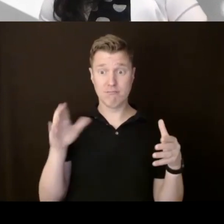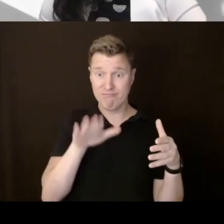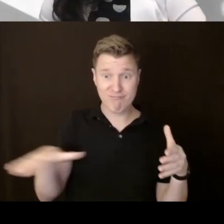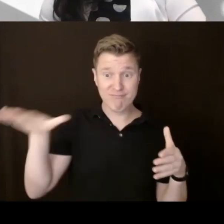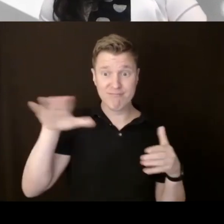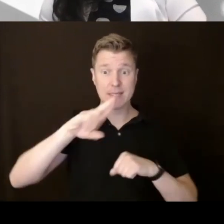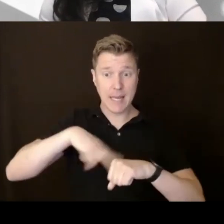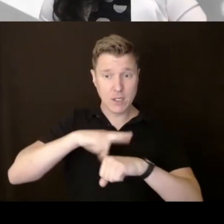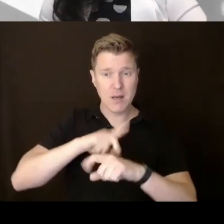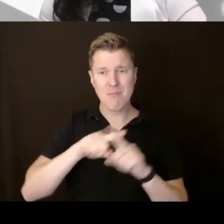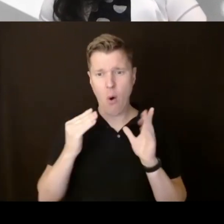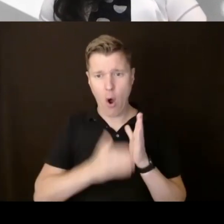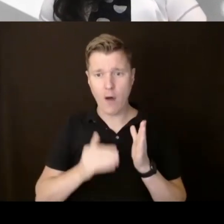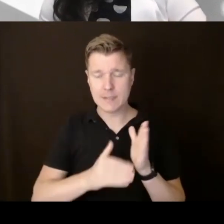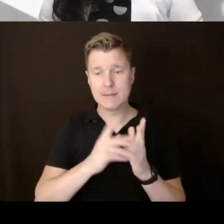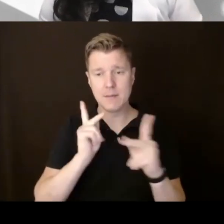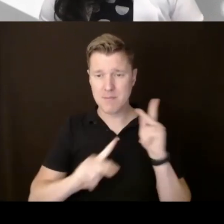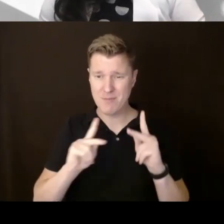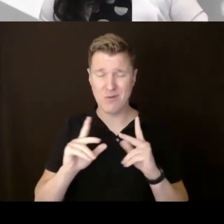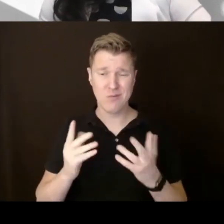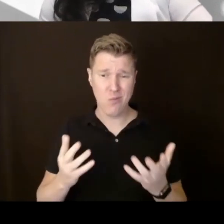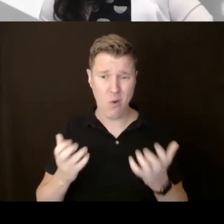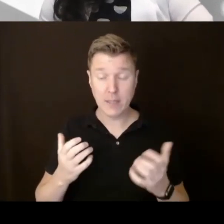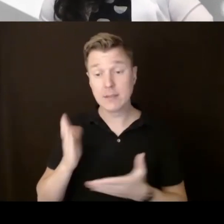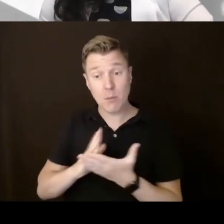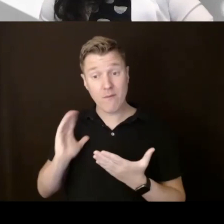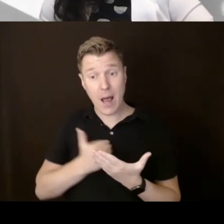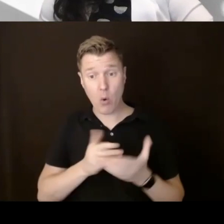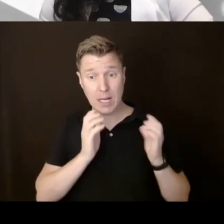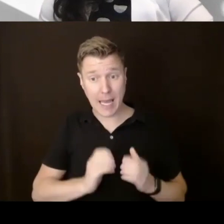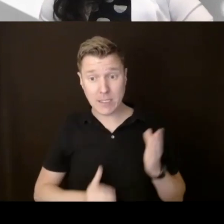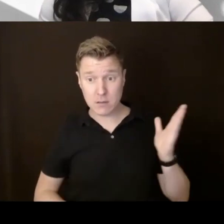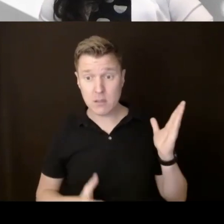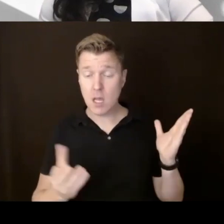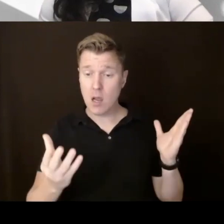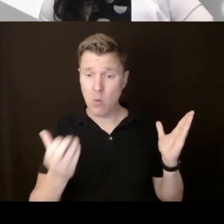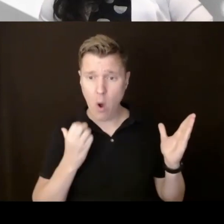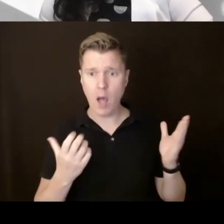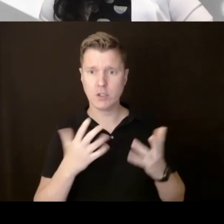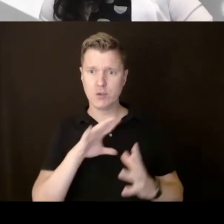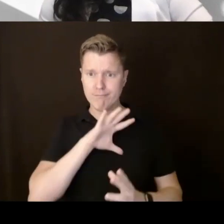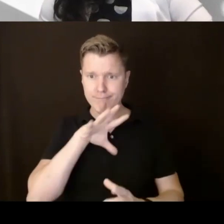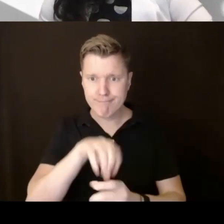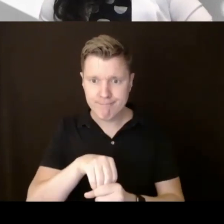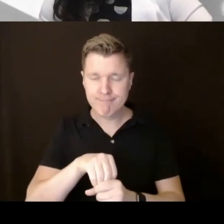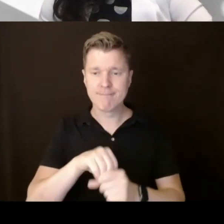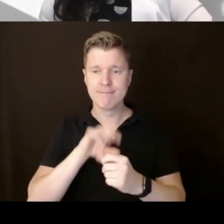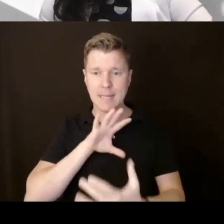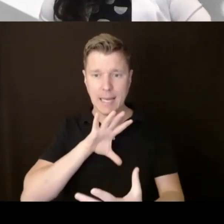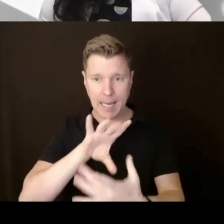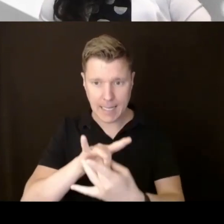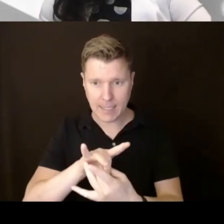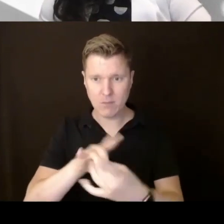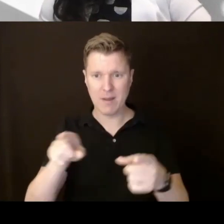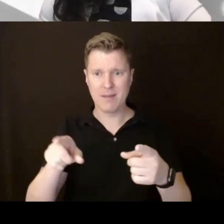often people are looking for, some of our clients want to engage with and connect with people